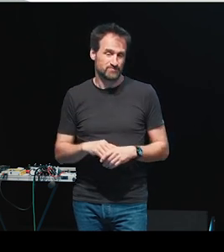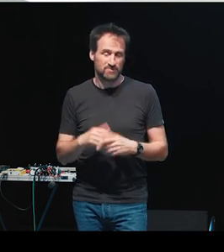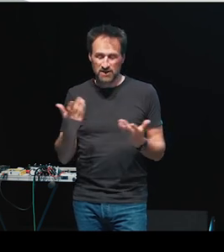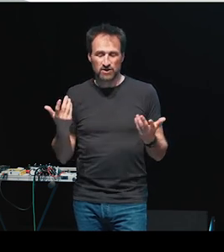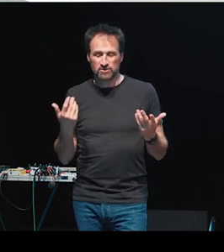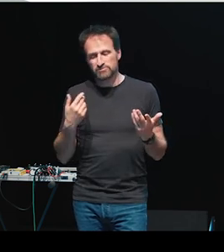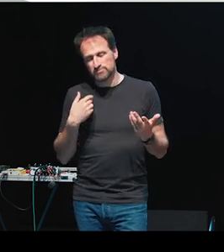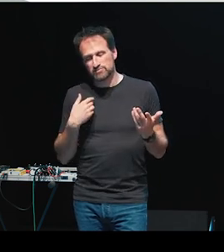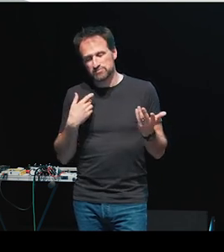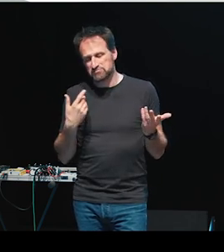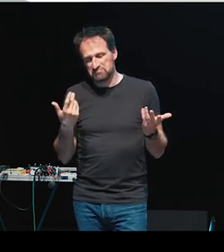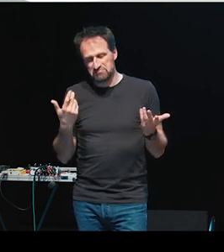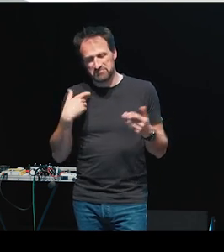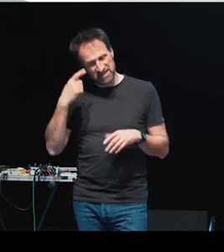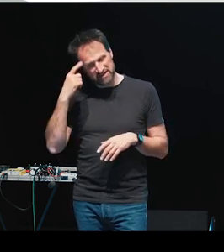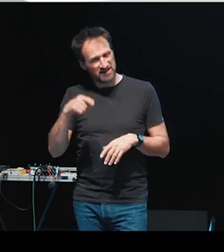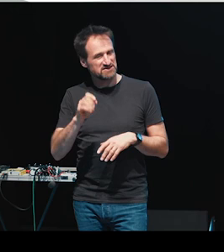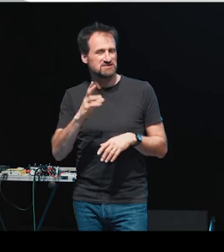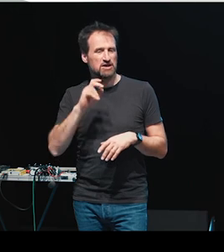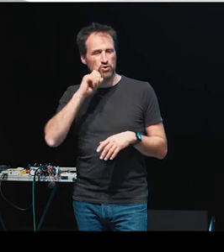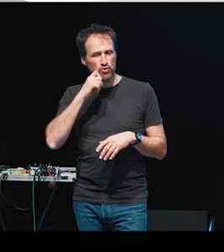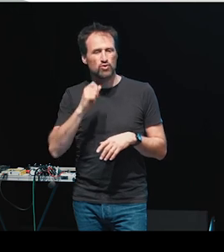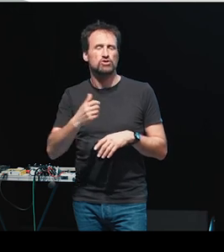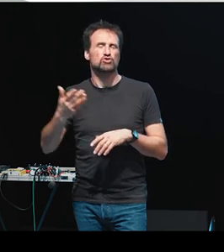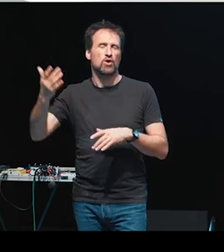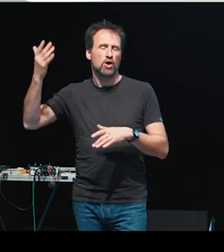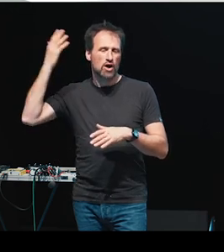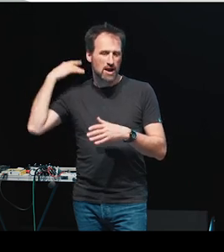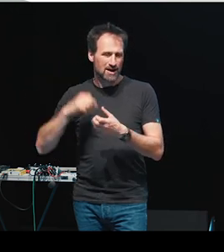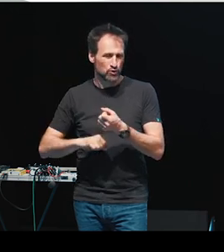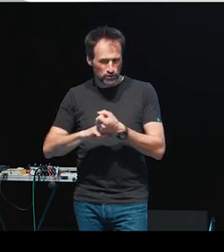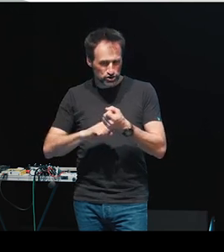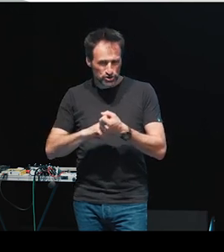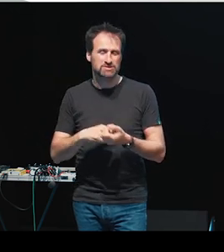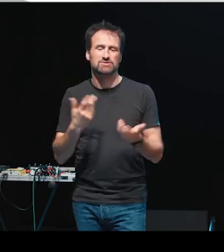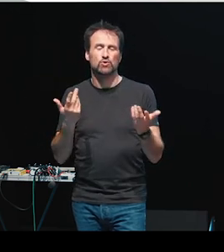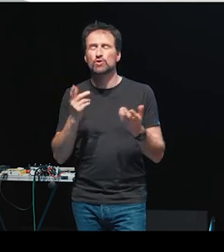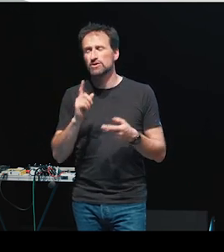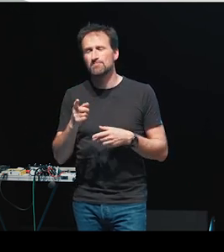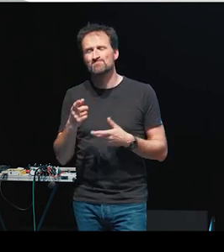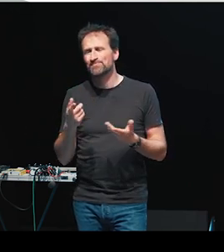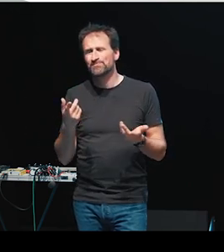that often, but I think it's pretty cool. It's been widely supported for so long. So in this example,